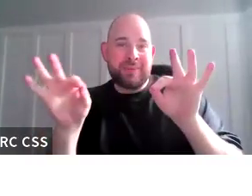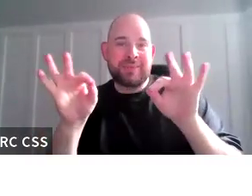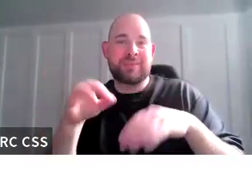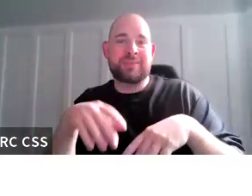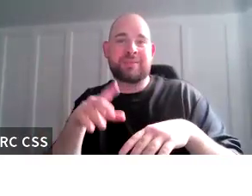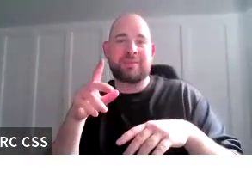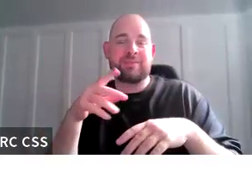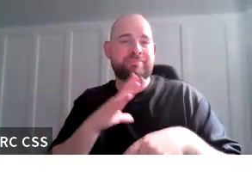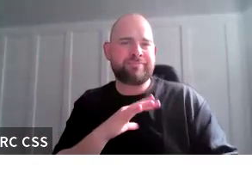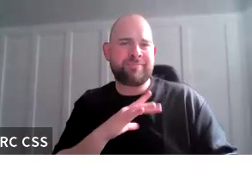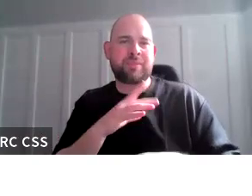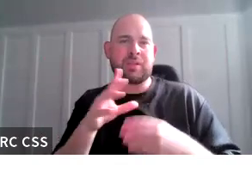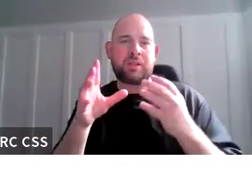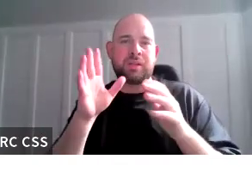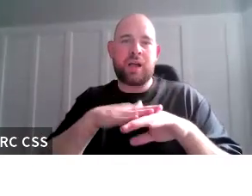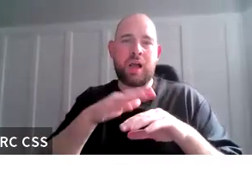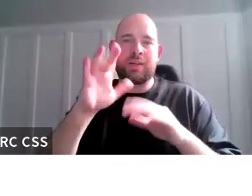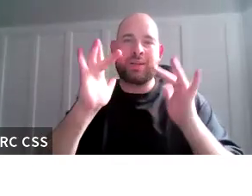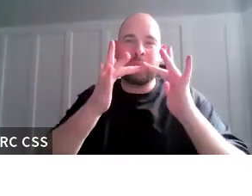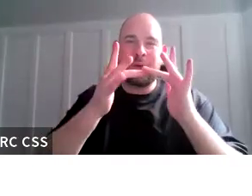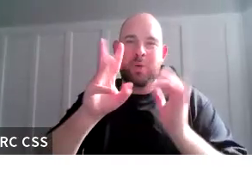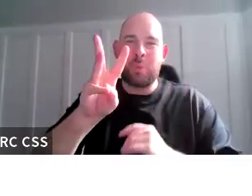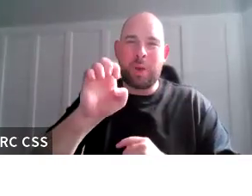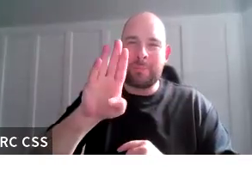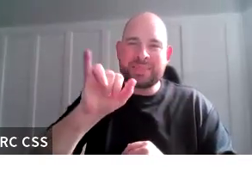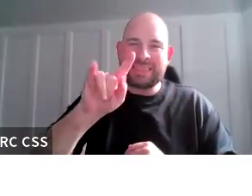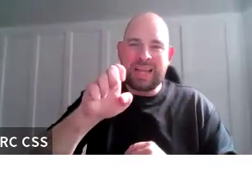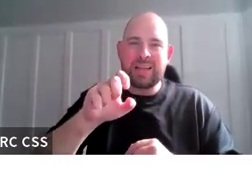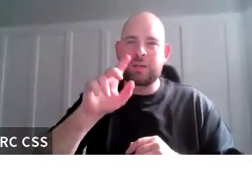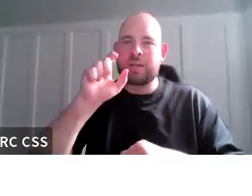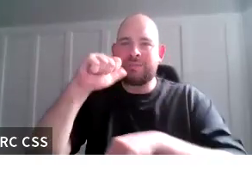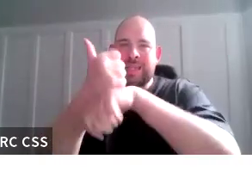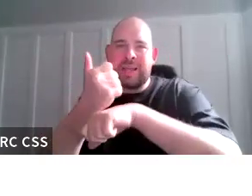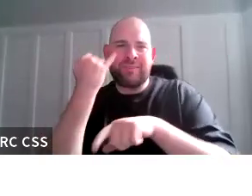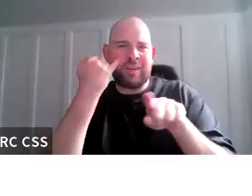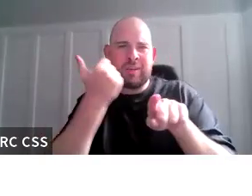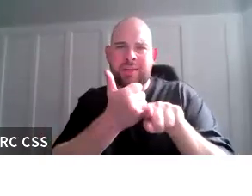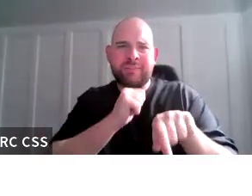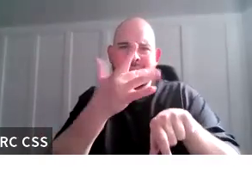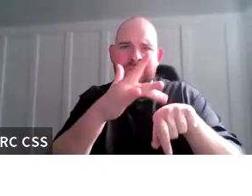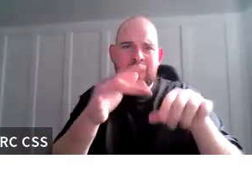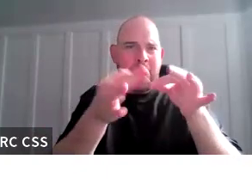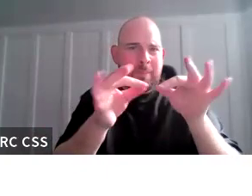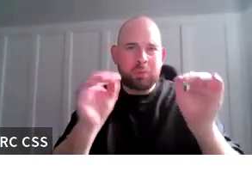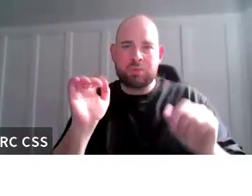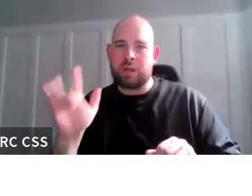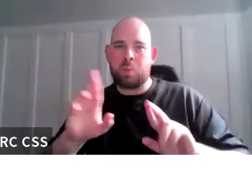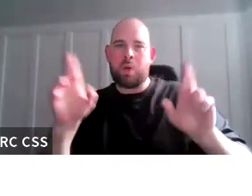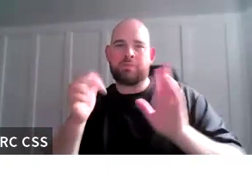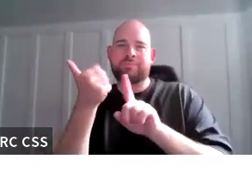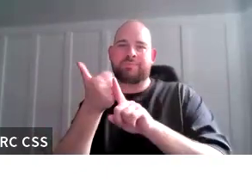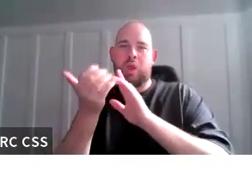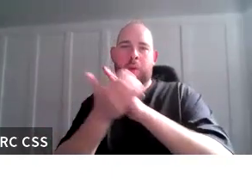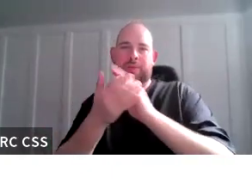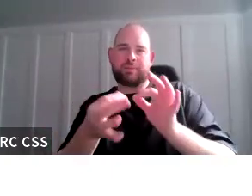deaf individuals can create things like live captioning. So captionings that happen instantaneously. Maybe on a website,